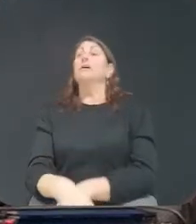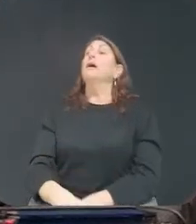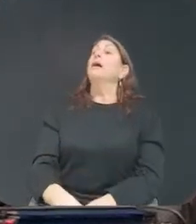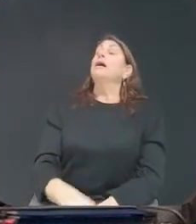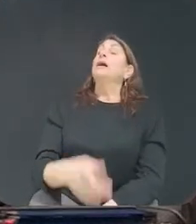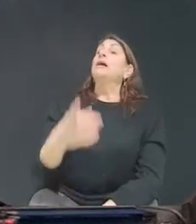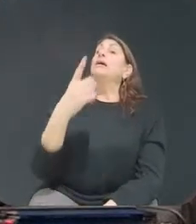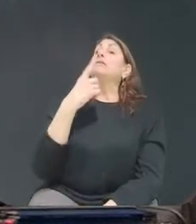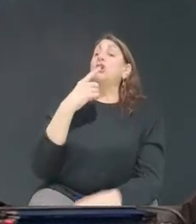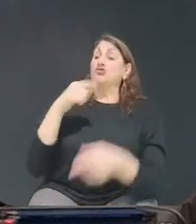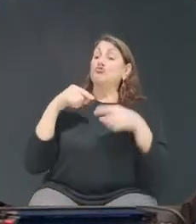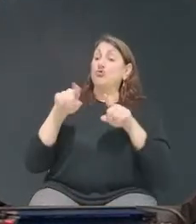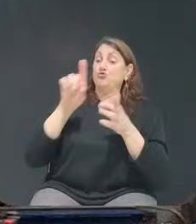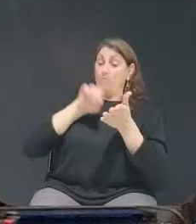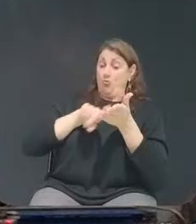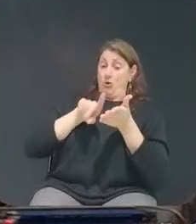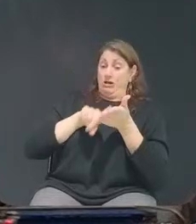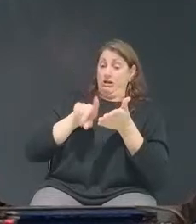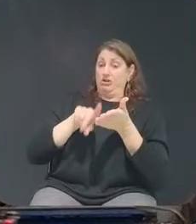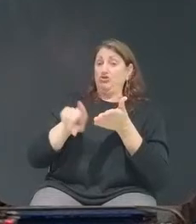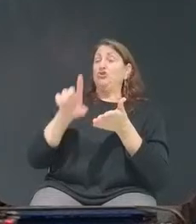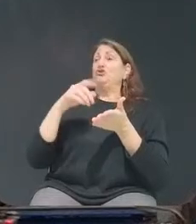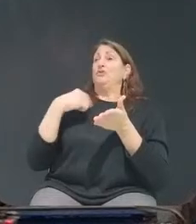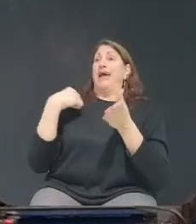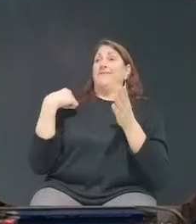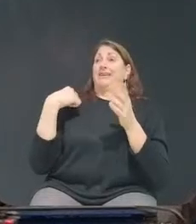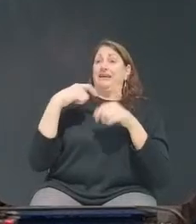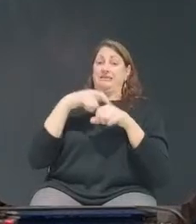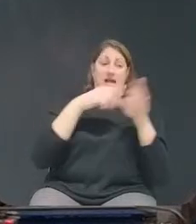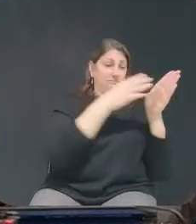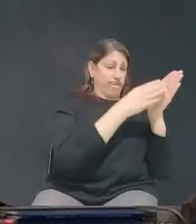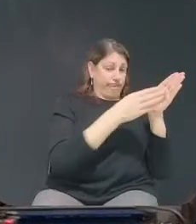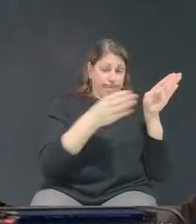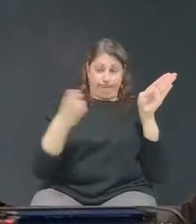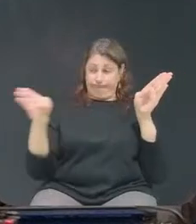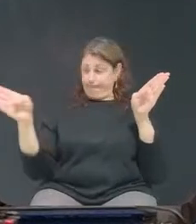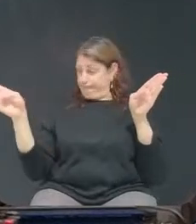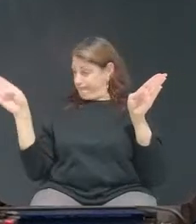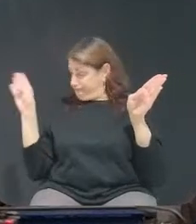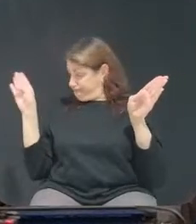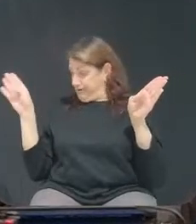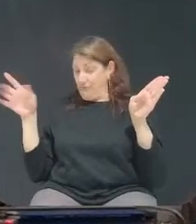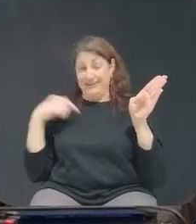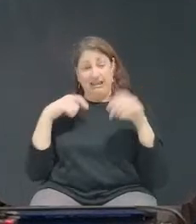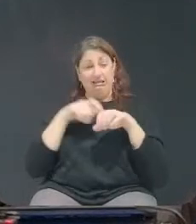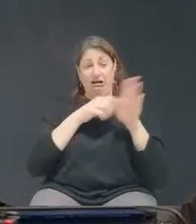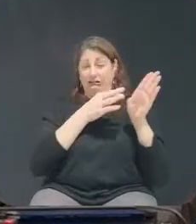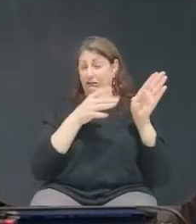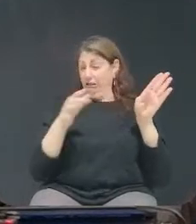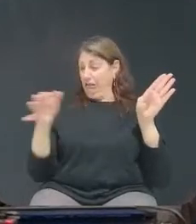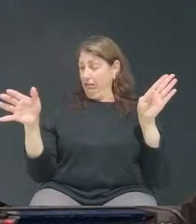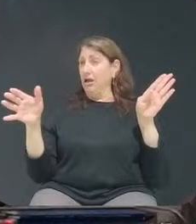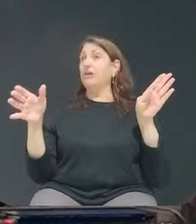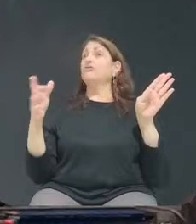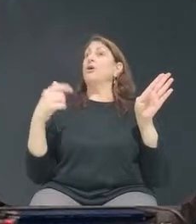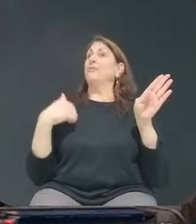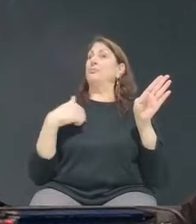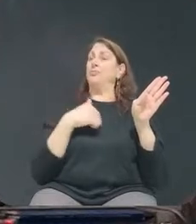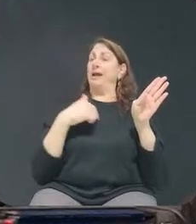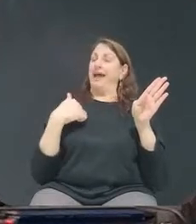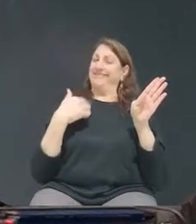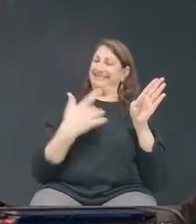In your research, you looked over a really long period and got a sense for all the different parts of the city that have had to deal with